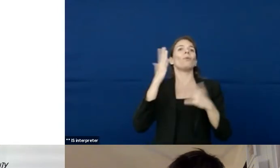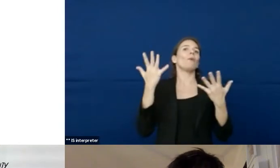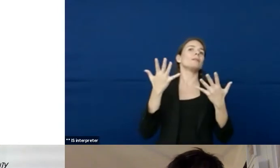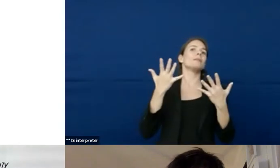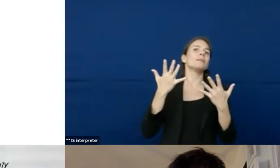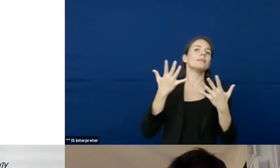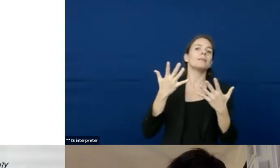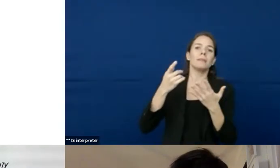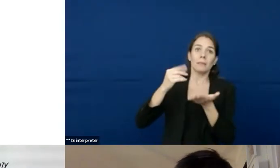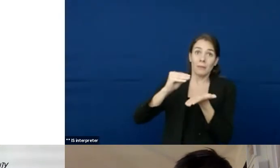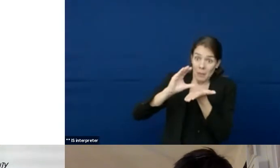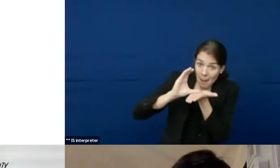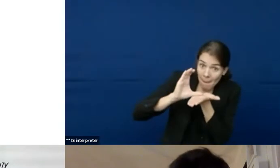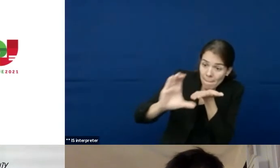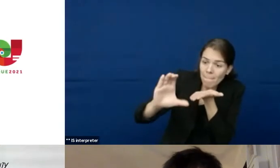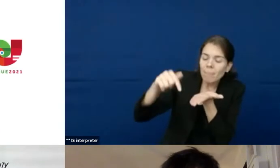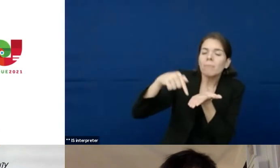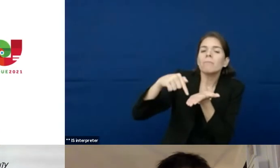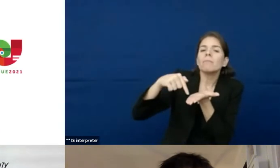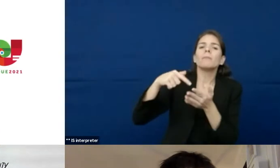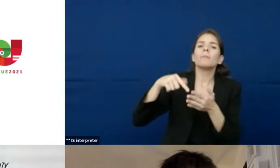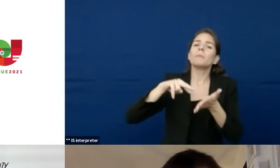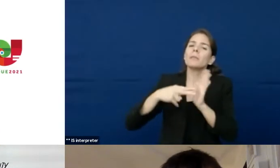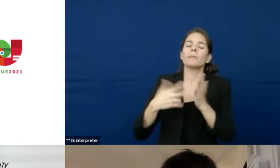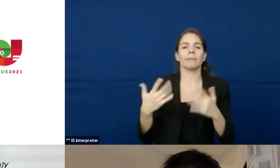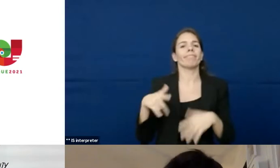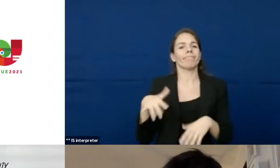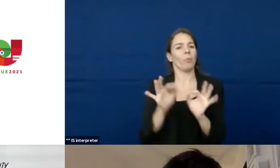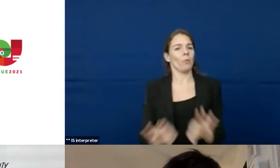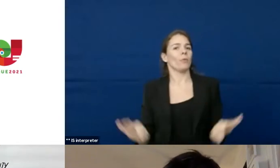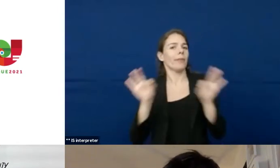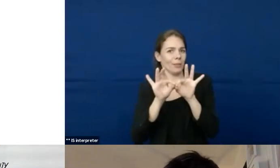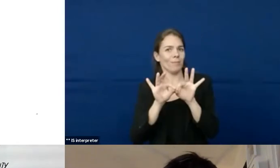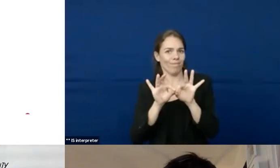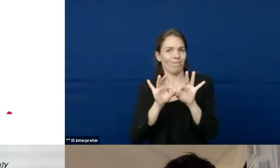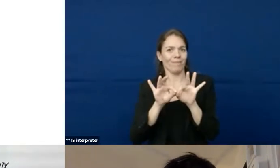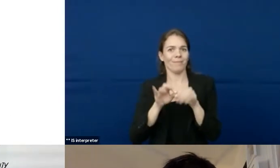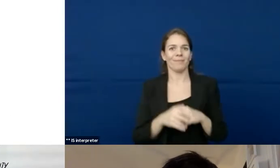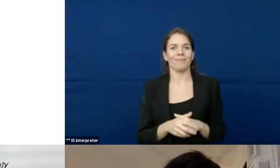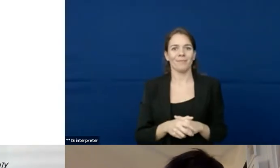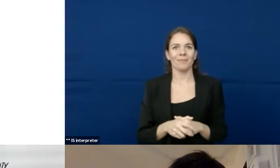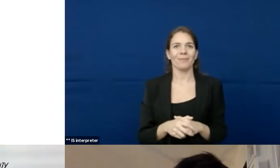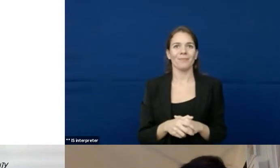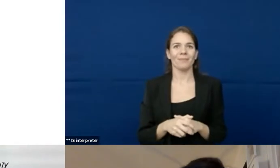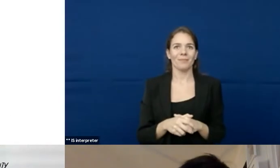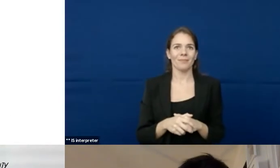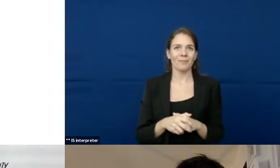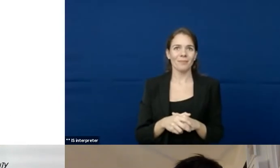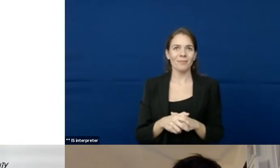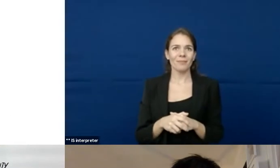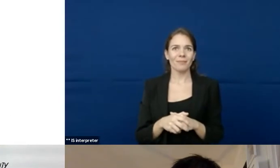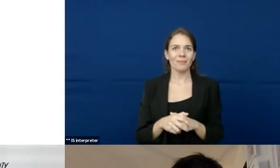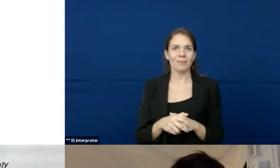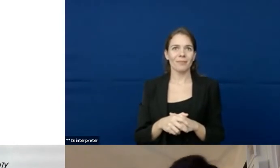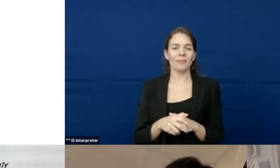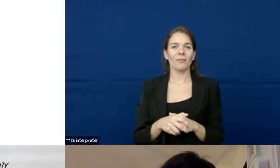enabling environment for effective and long-term on to prevent and end violence against women and girls, to transform their own